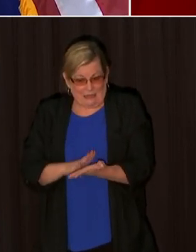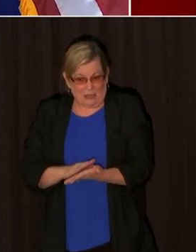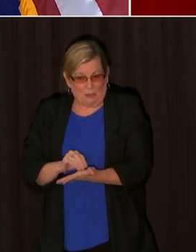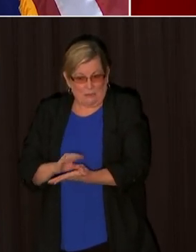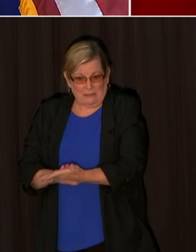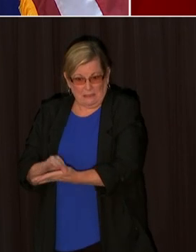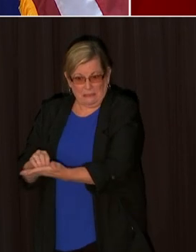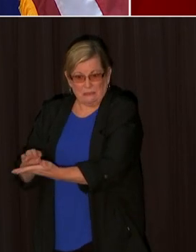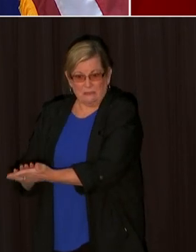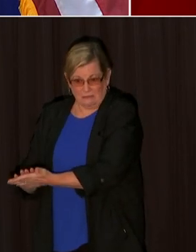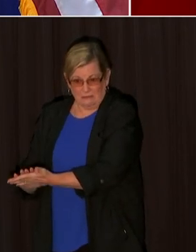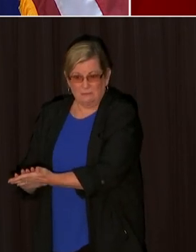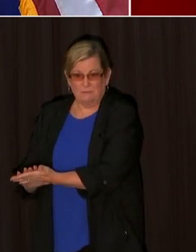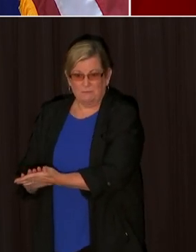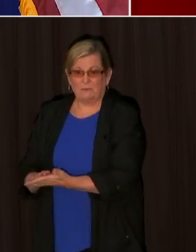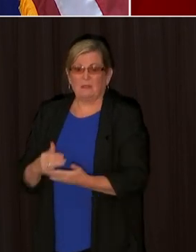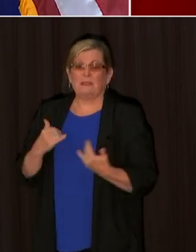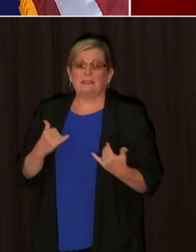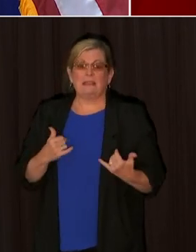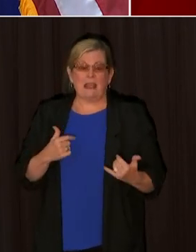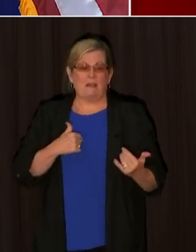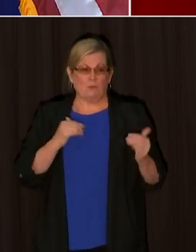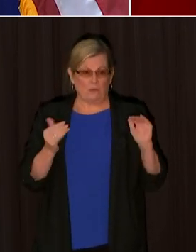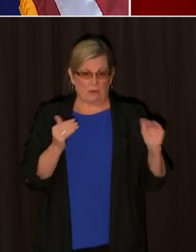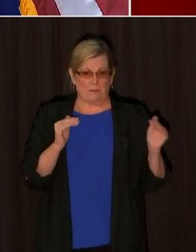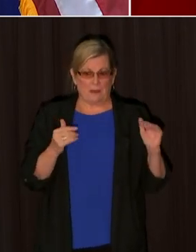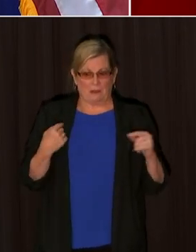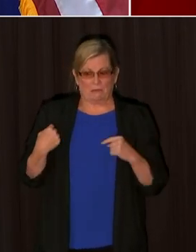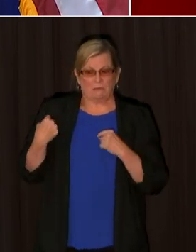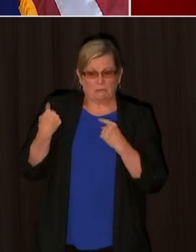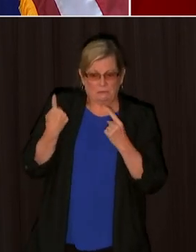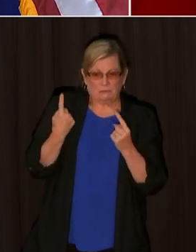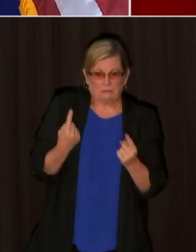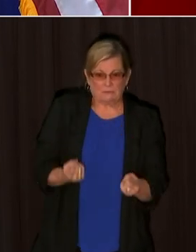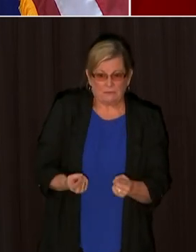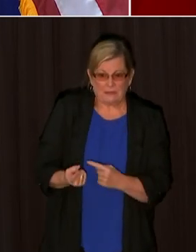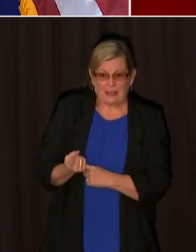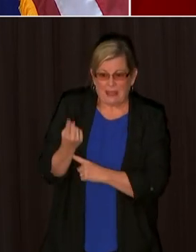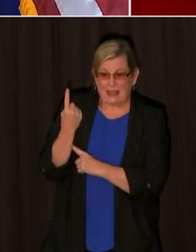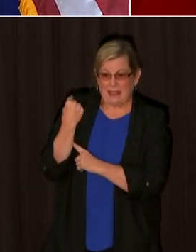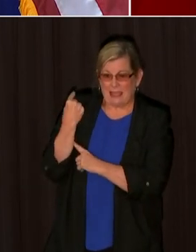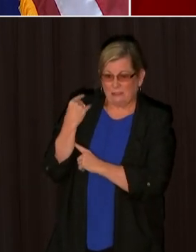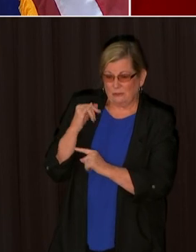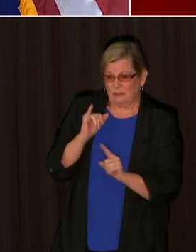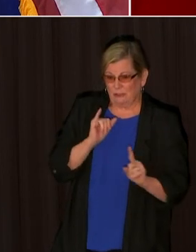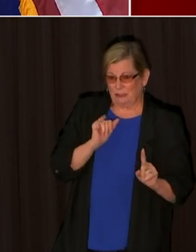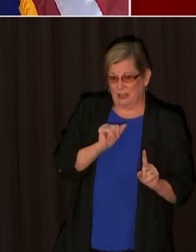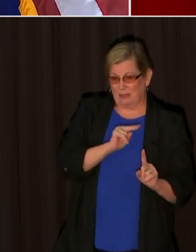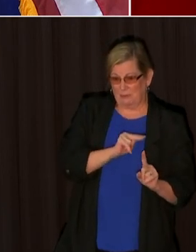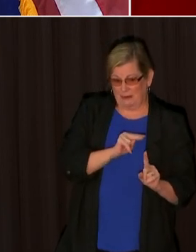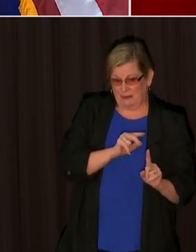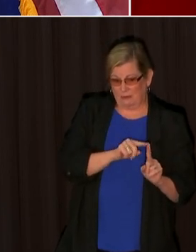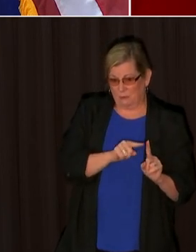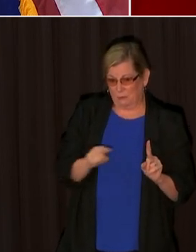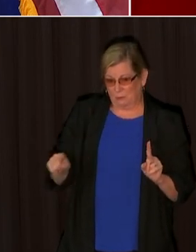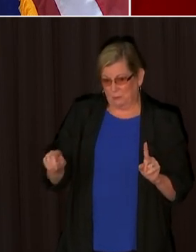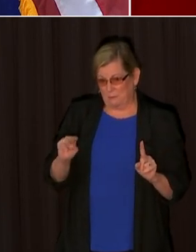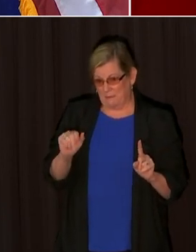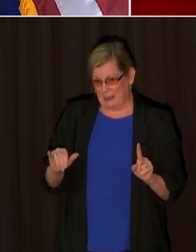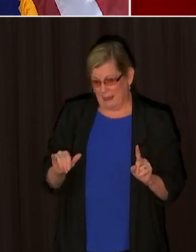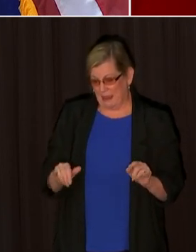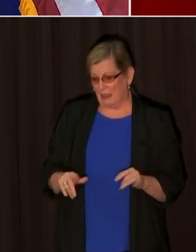been able to do a comparison looking at the same time period last year from January to May of 2019 and January to May